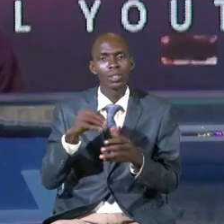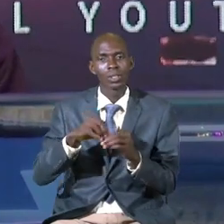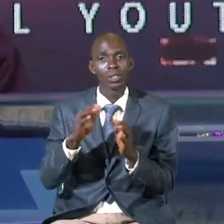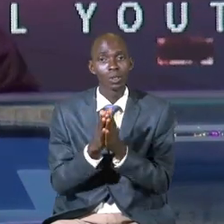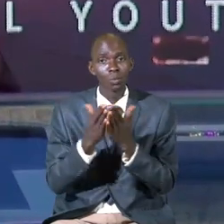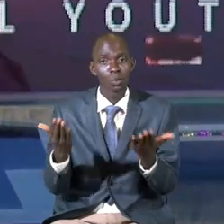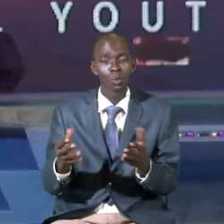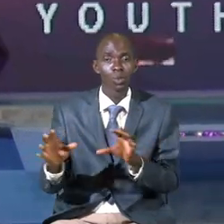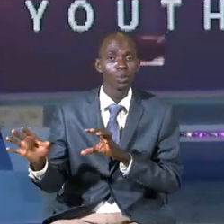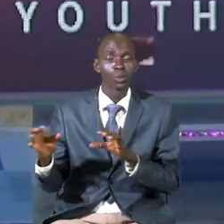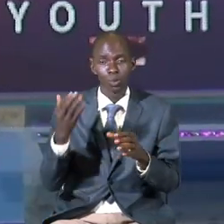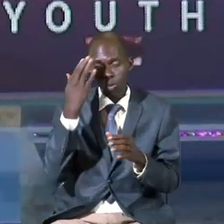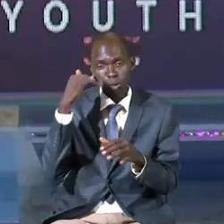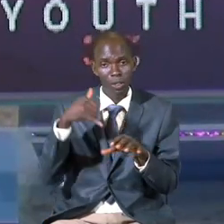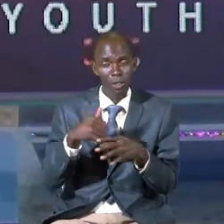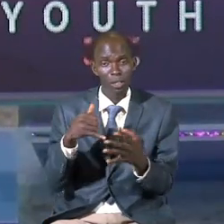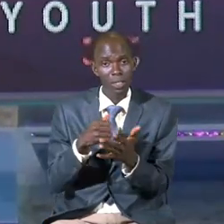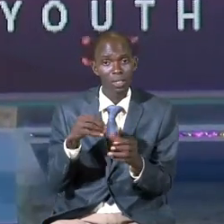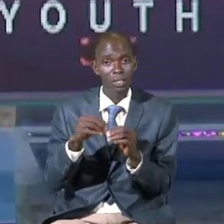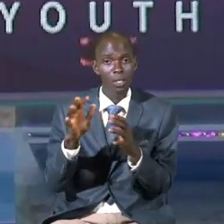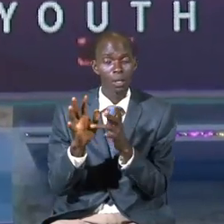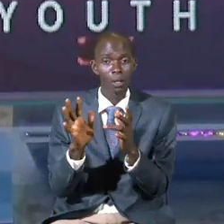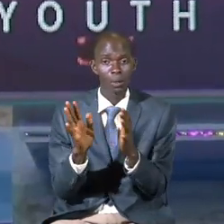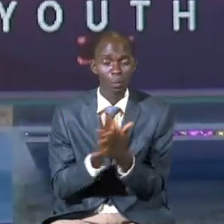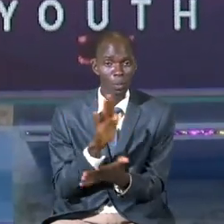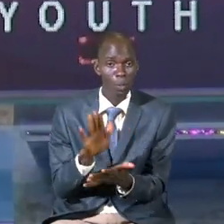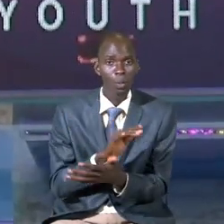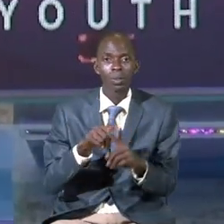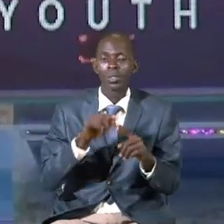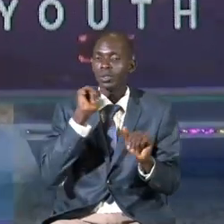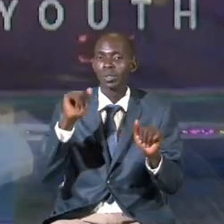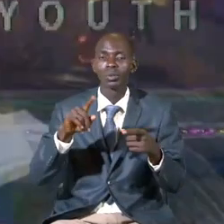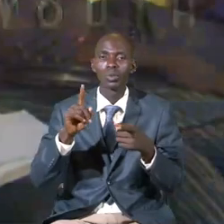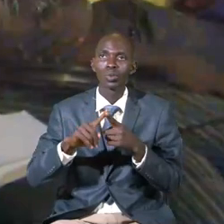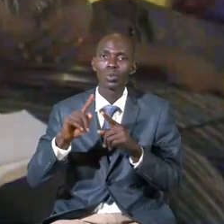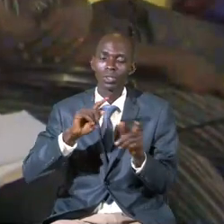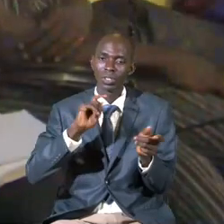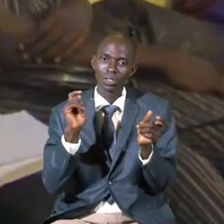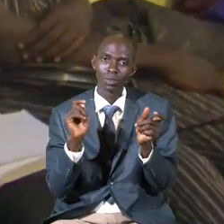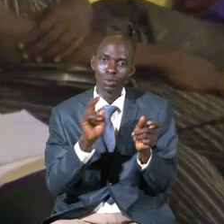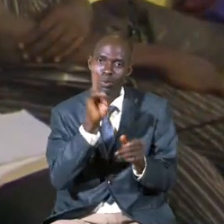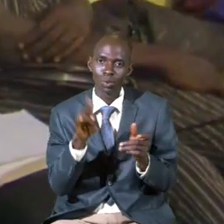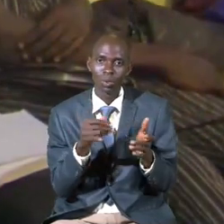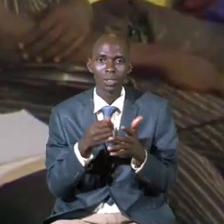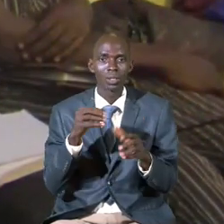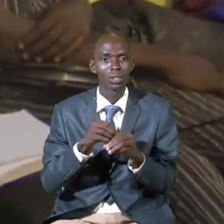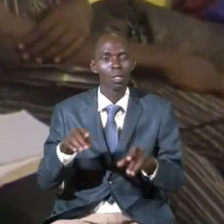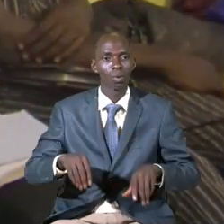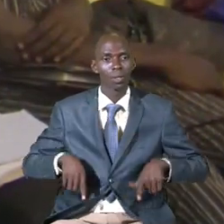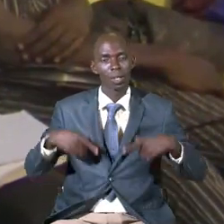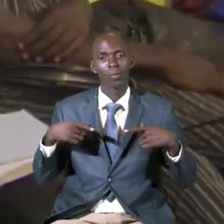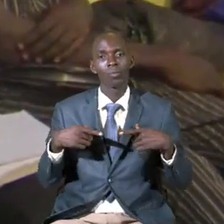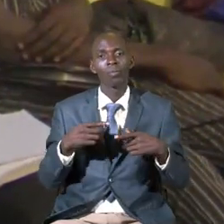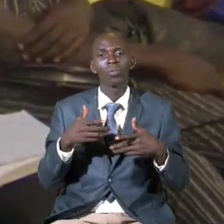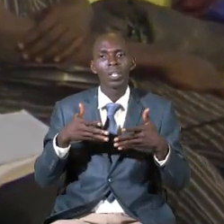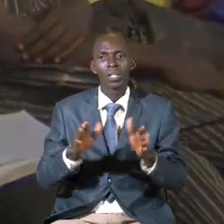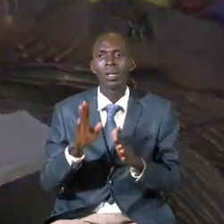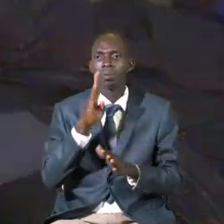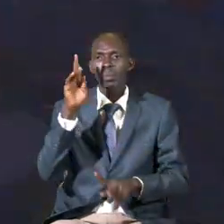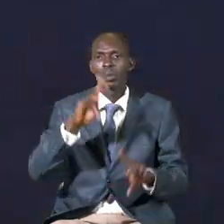know it in the head they are not able to translate to their lives don't be like that let's be people who know the